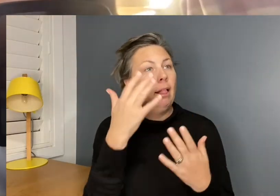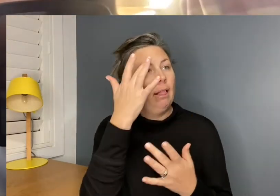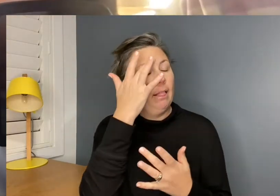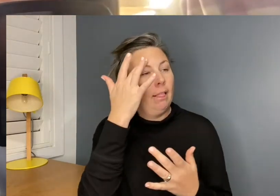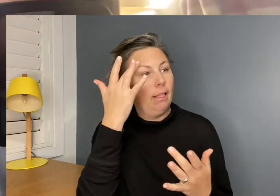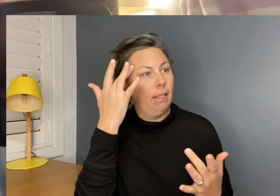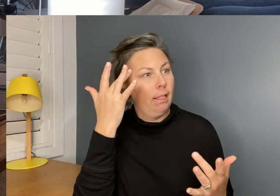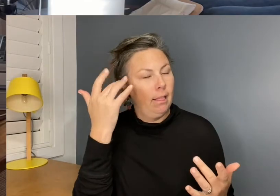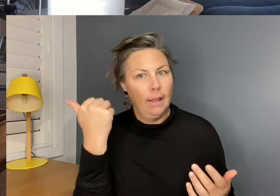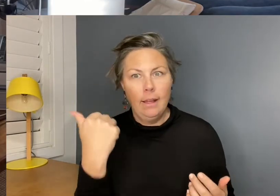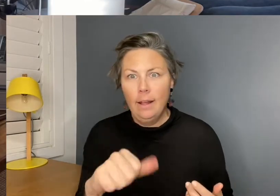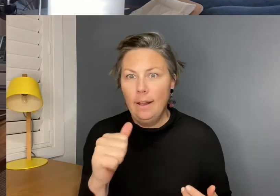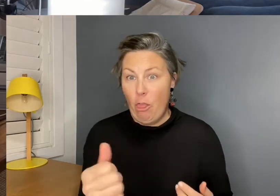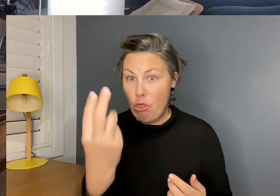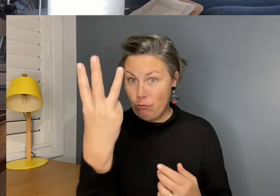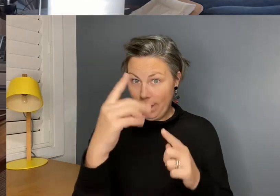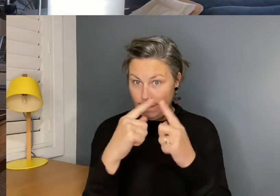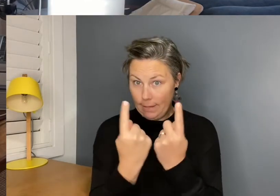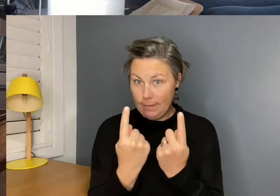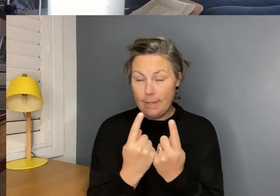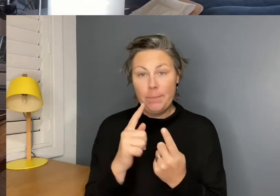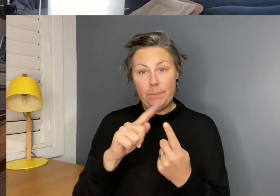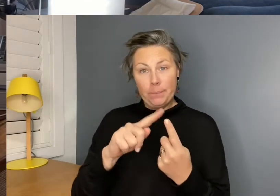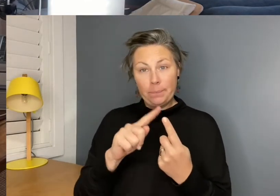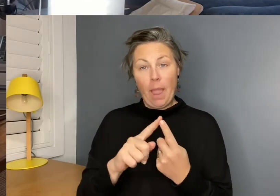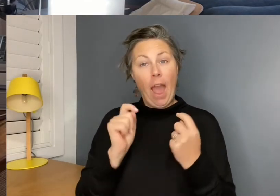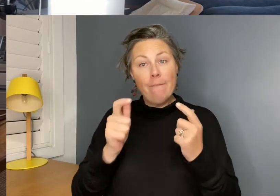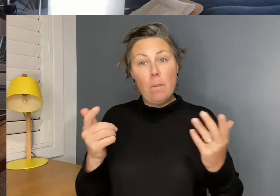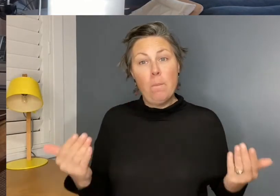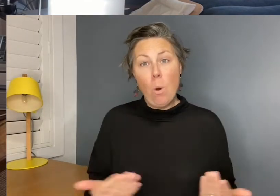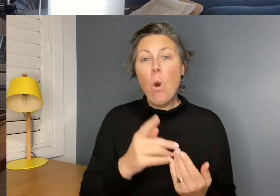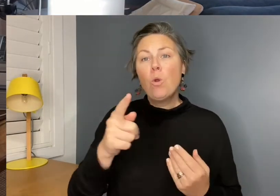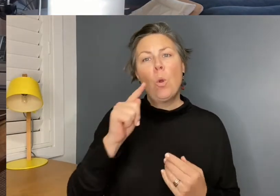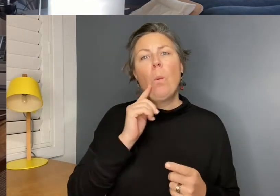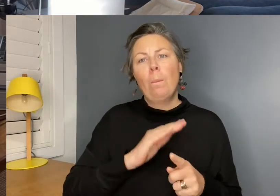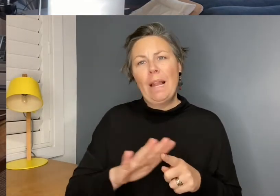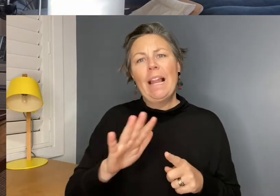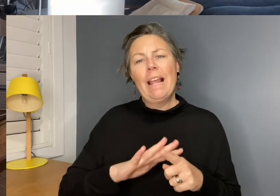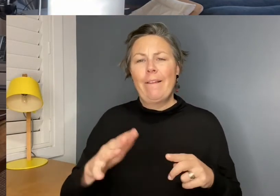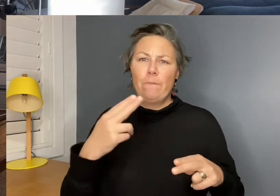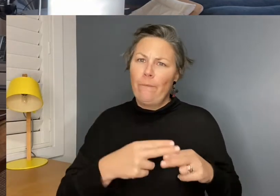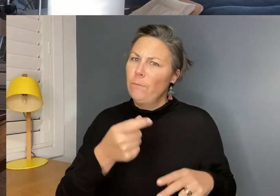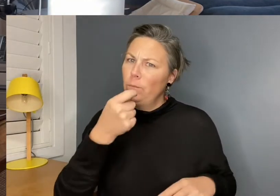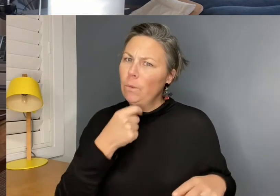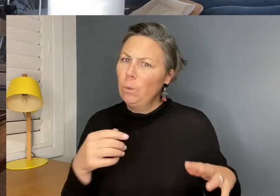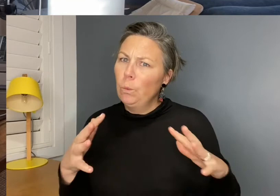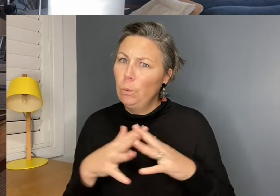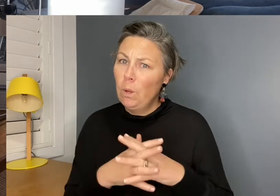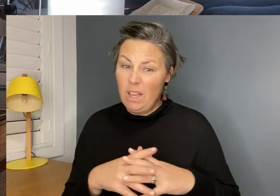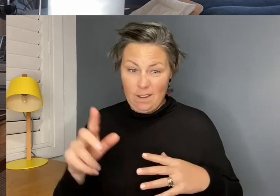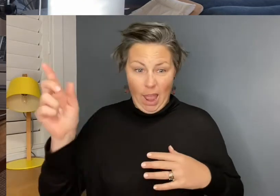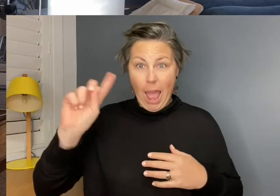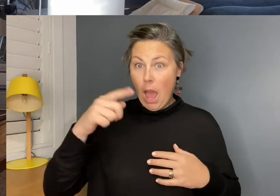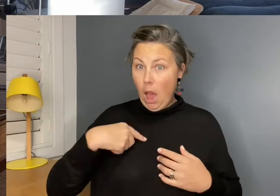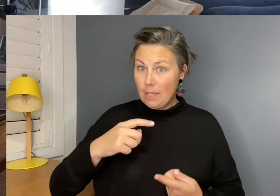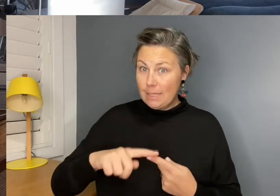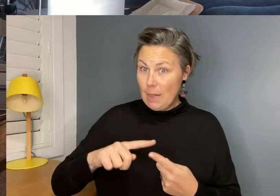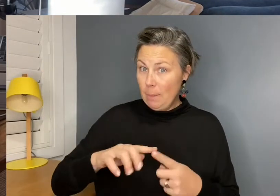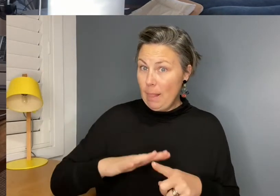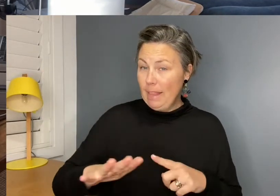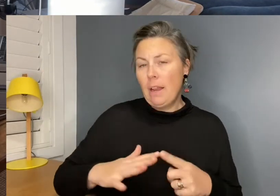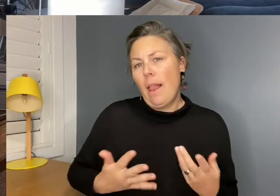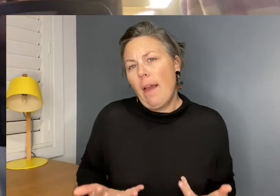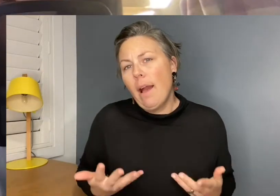post-birth recovery. 1, you bleed for weeks. Everyone's different. I'm still bleeding mildly now.